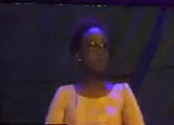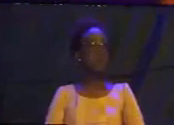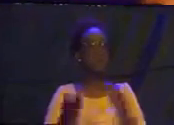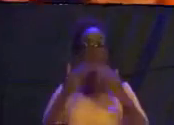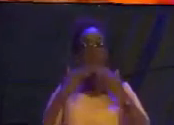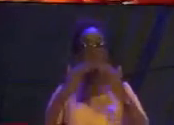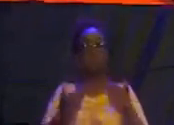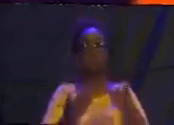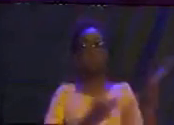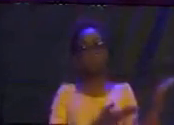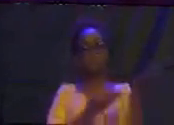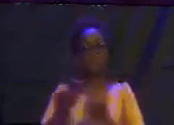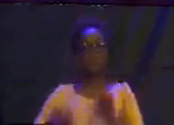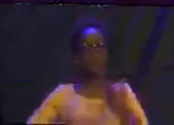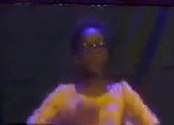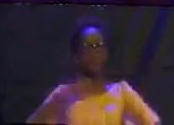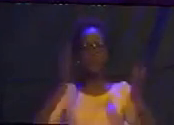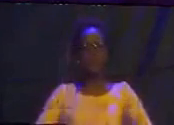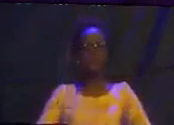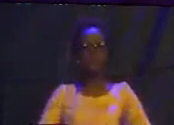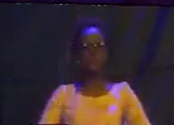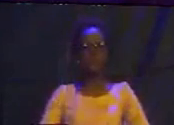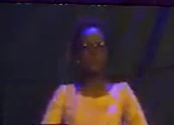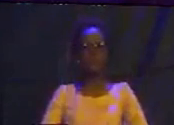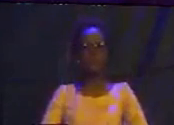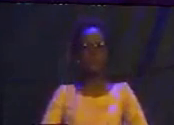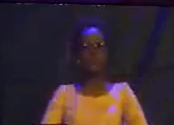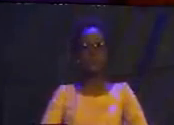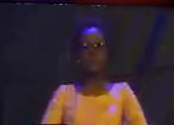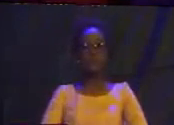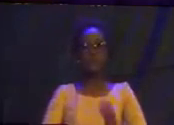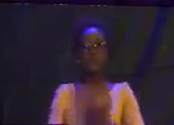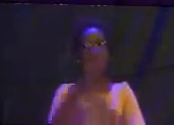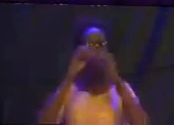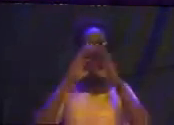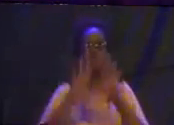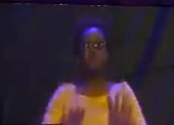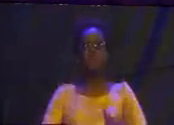Arakoze kutwakirira abashyitsi. Thank you for welcoming our guests. May God